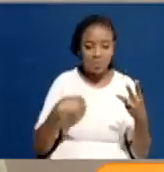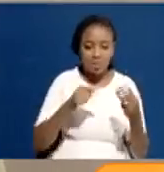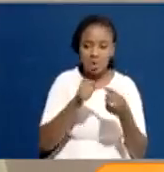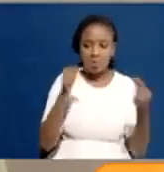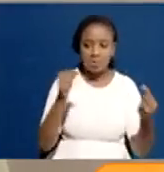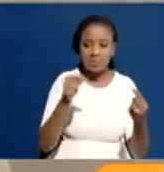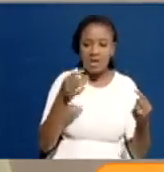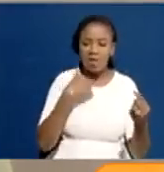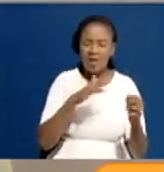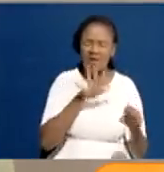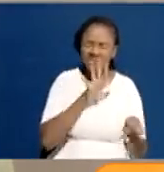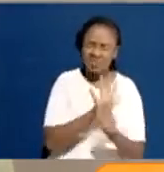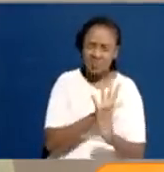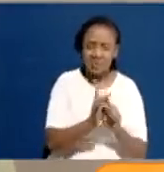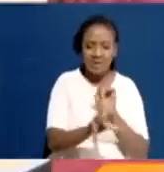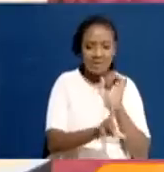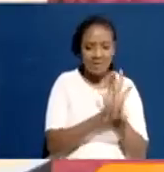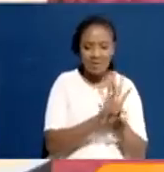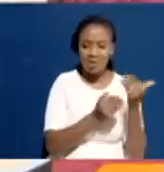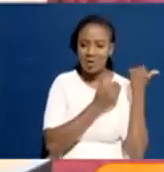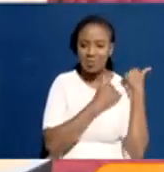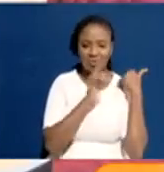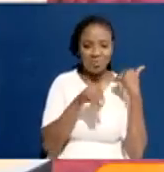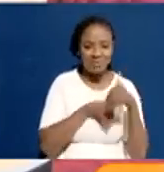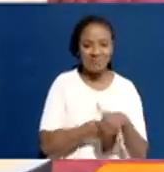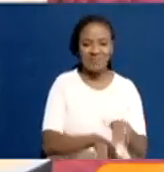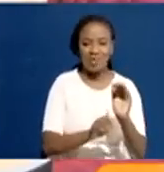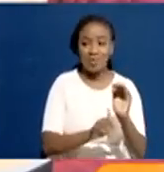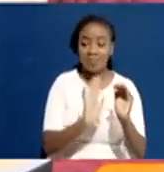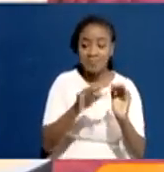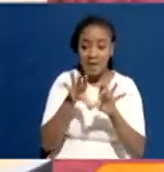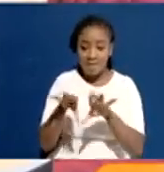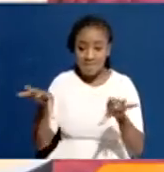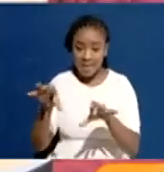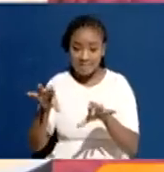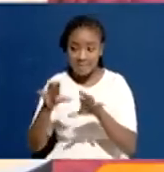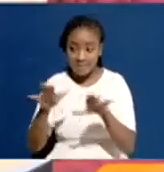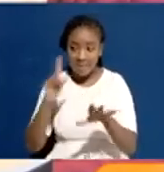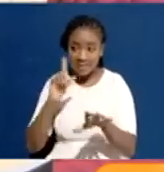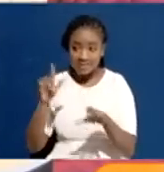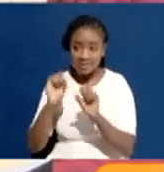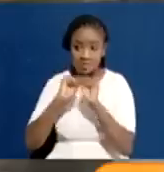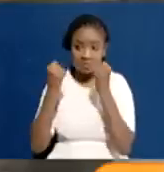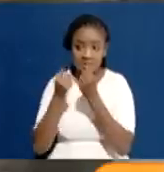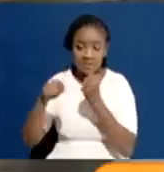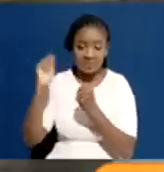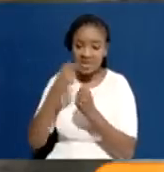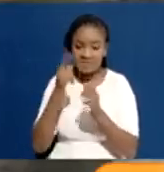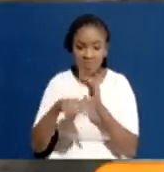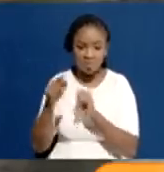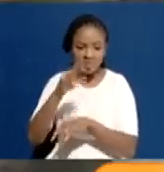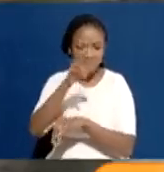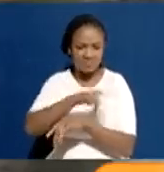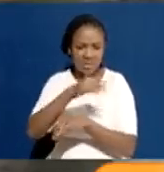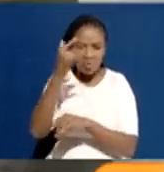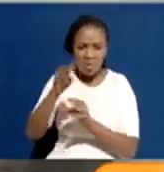legal obligations that we have to honor. The Marketing Society of Kenya says it's discriminatory to be slapped with